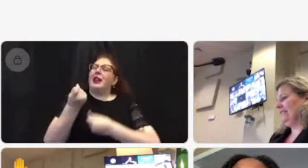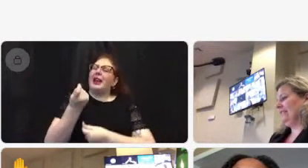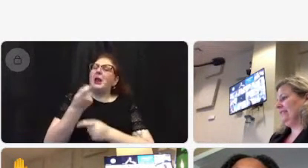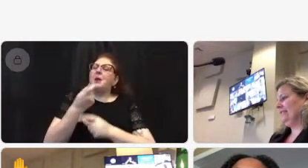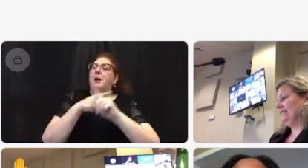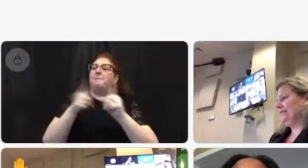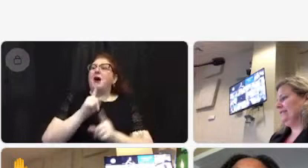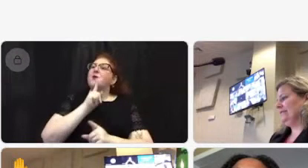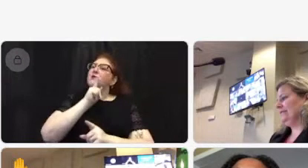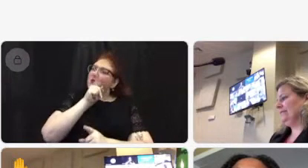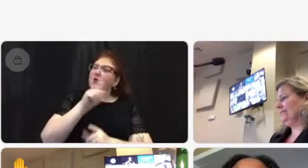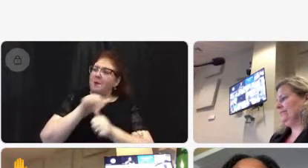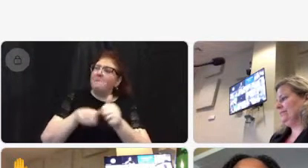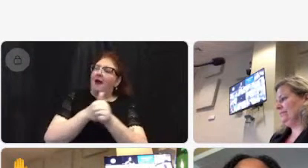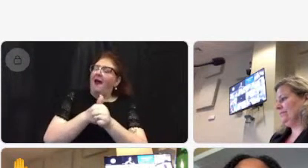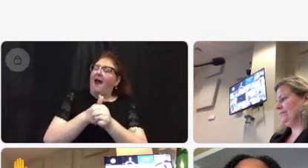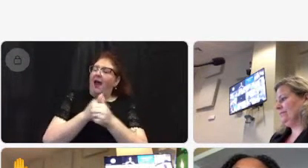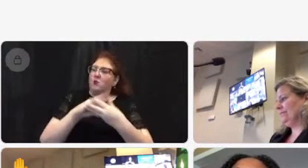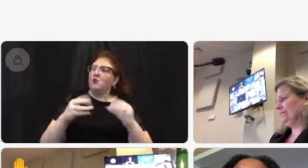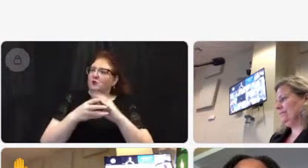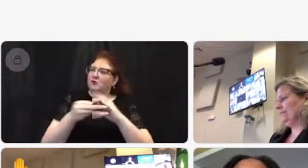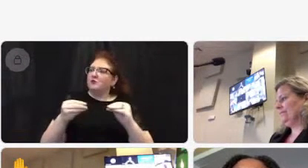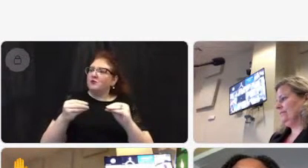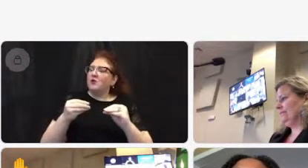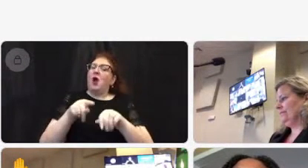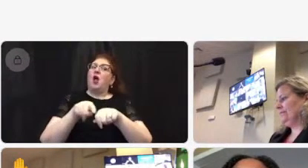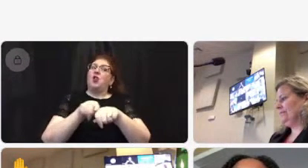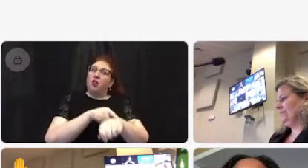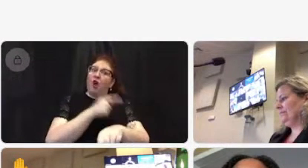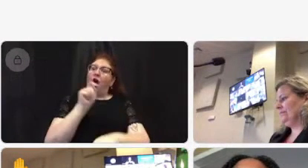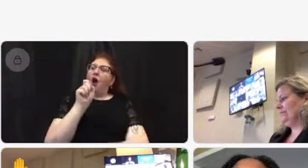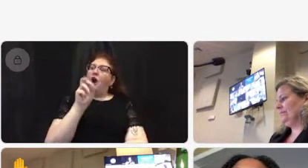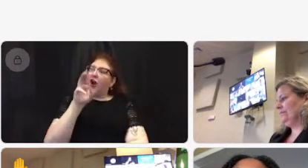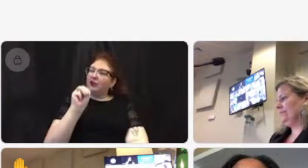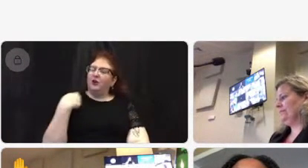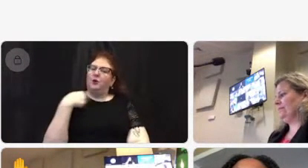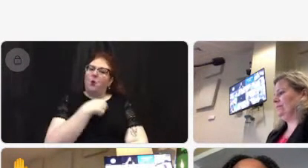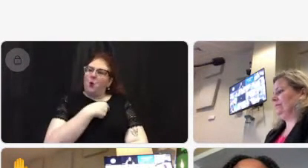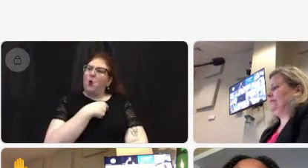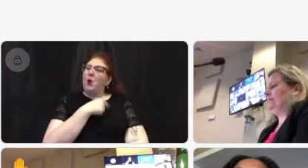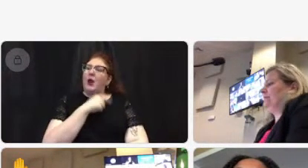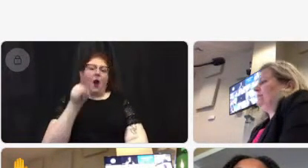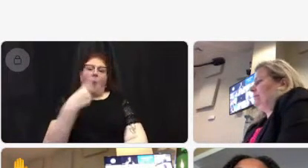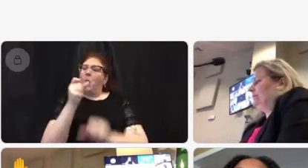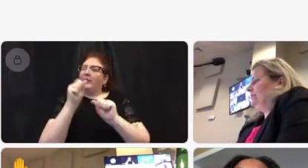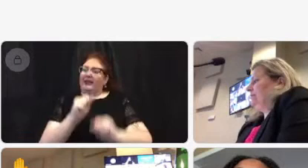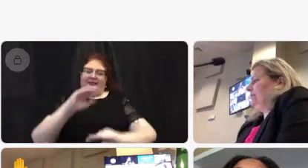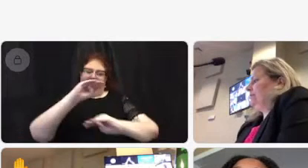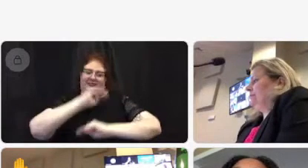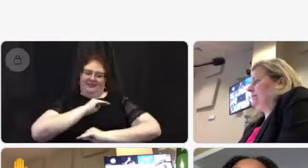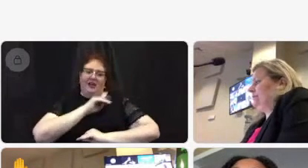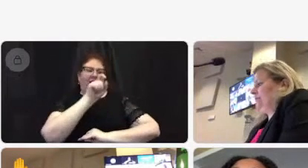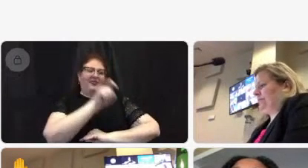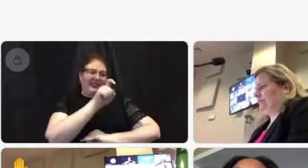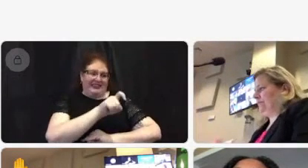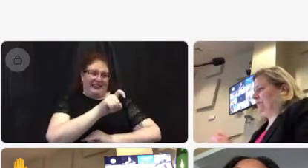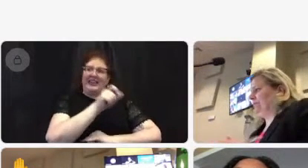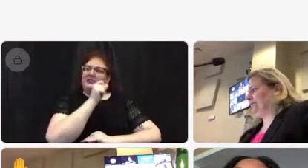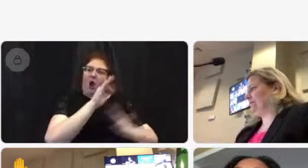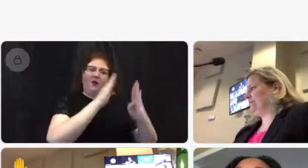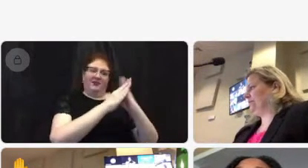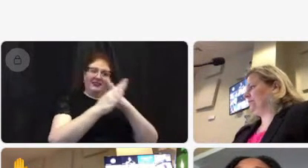long term, the only way we're going to start satisfying our needs is getting more revenue into the city and that we